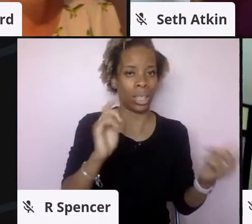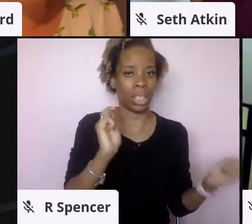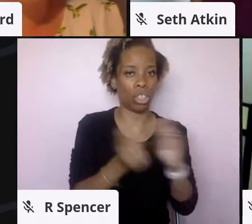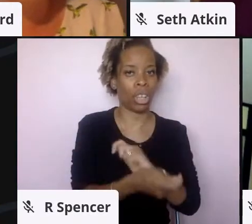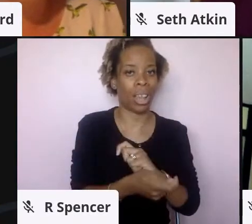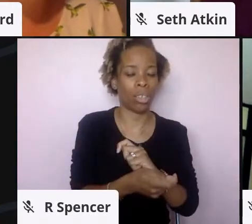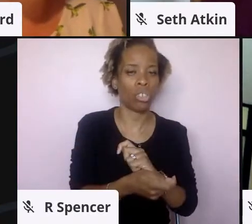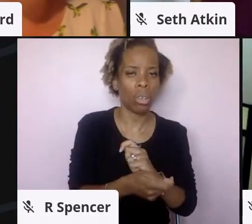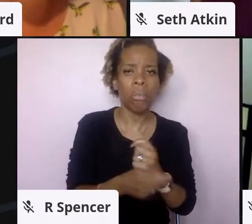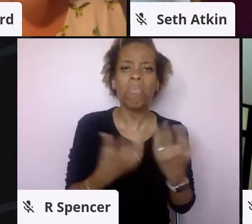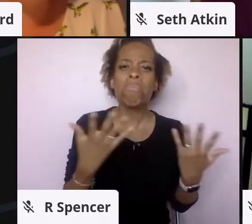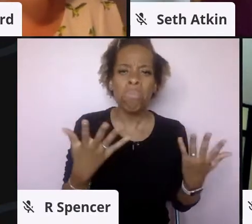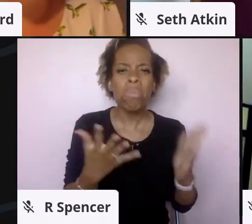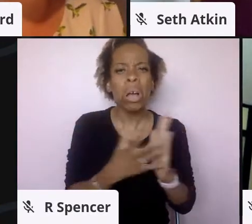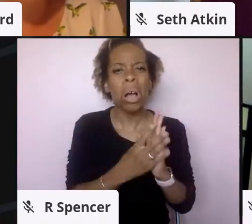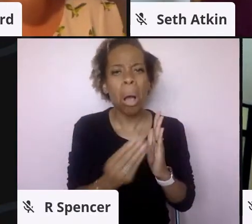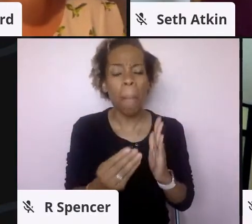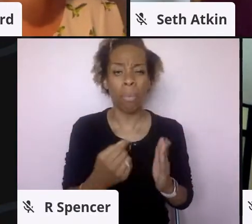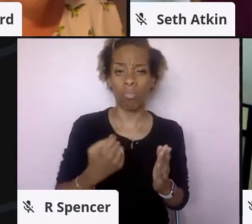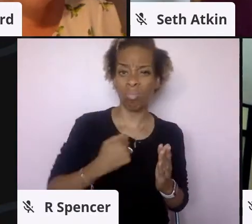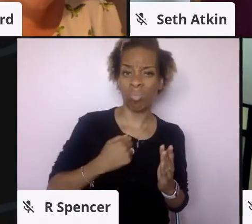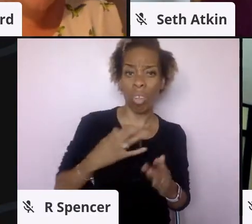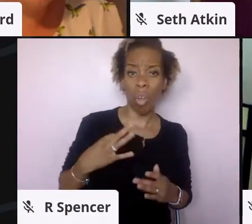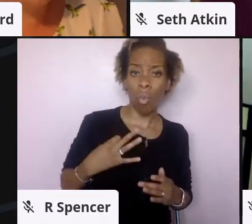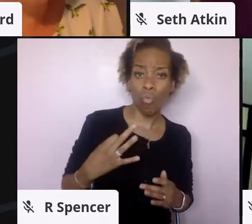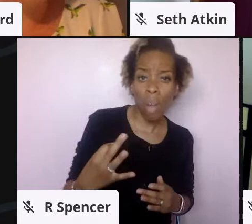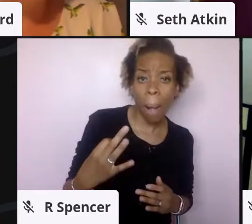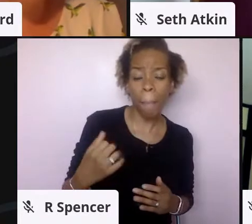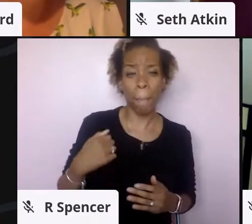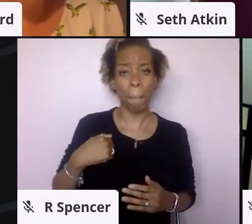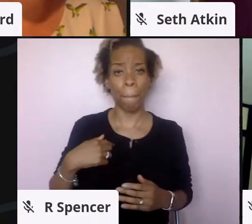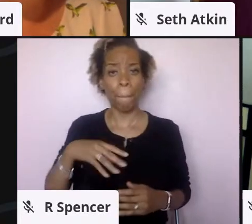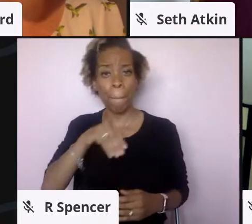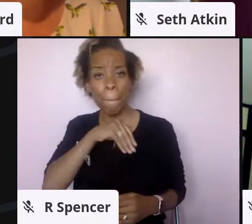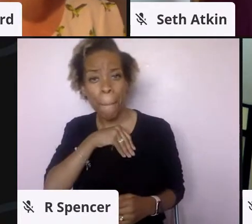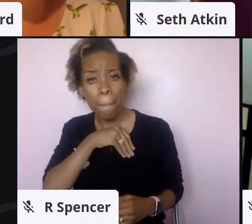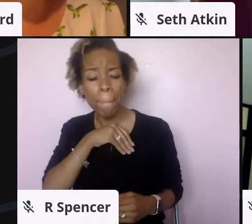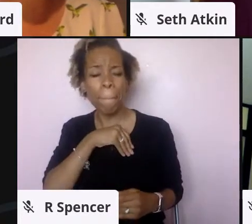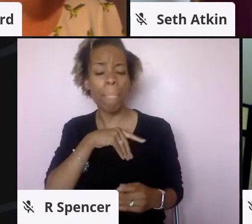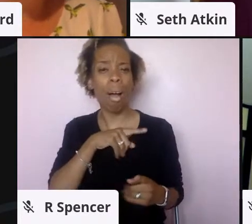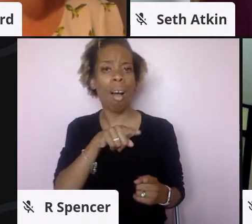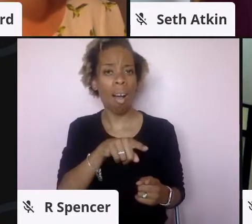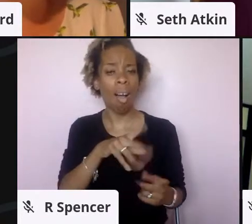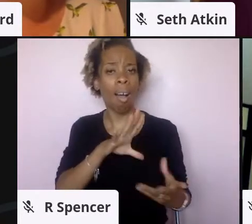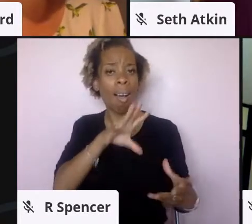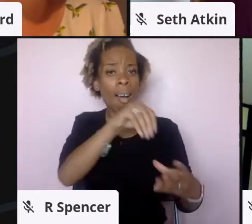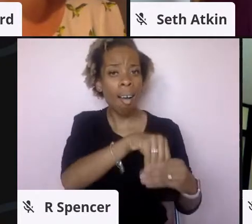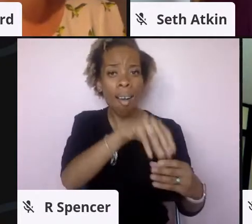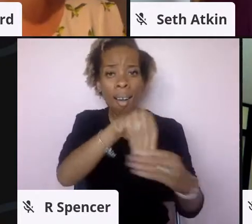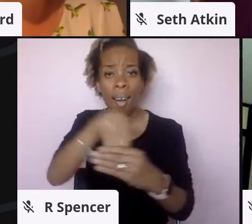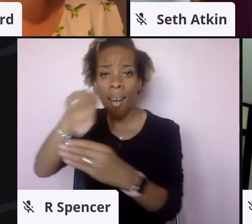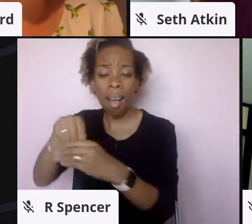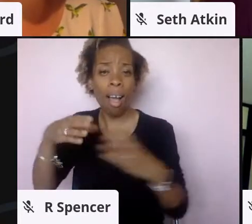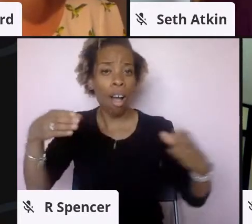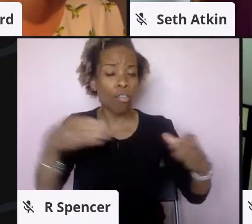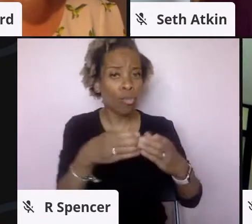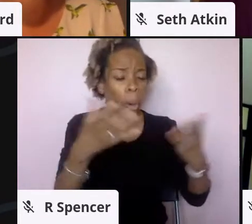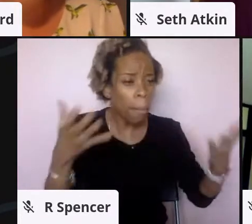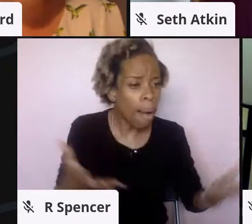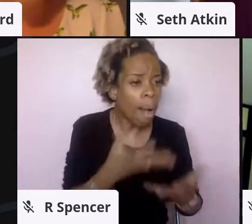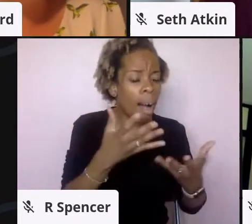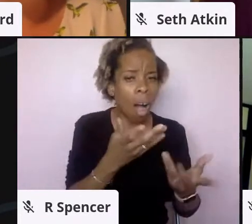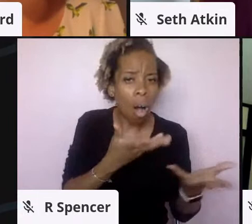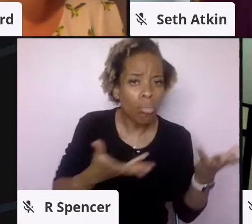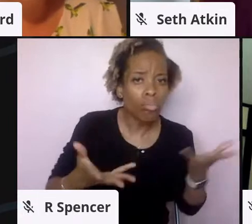making sure that we've got our reps and our members engaged on some of those internal groups,